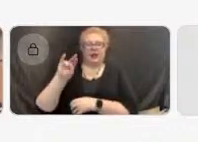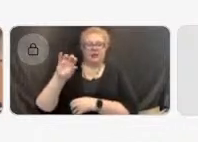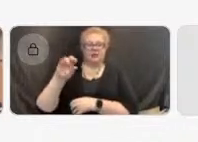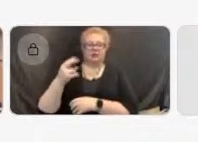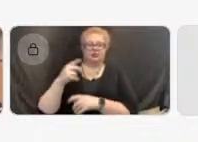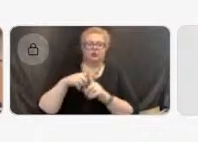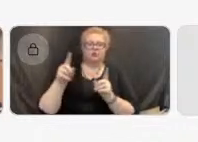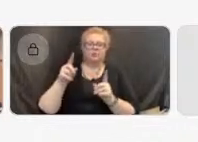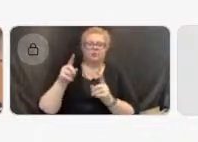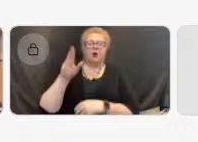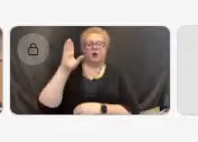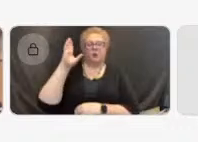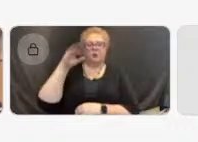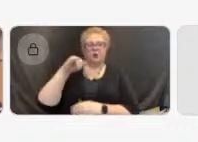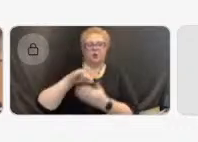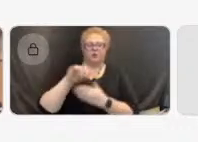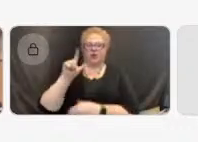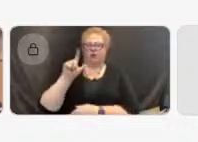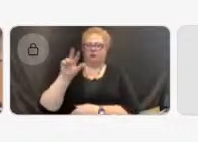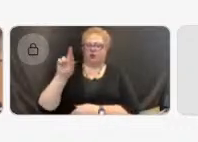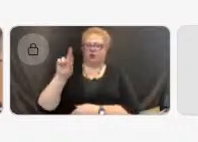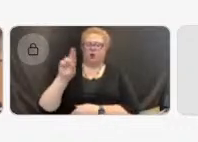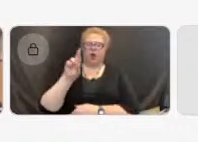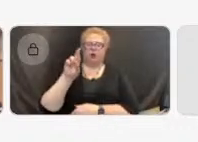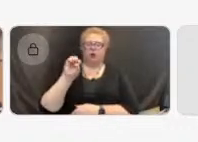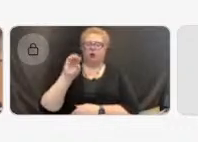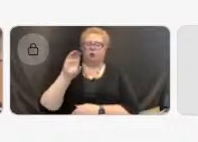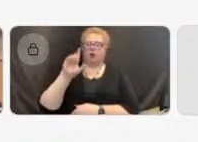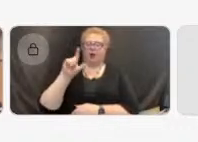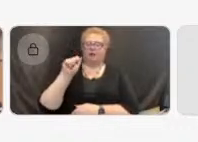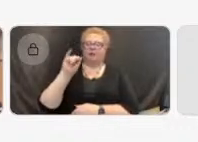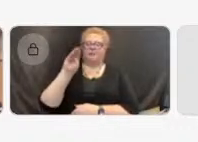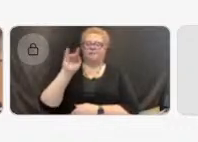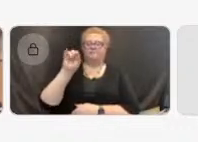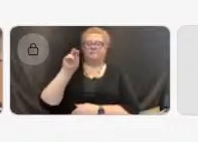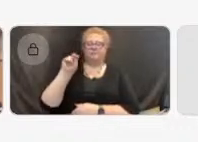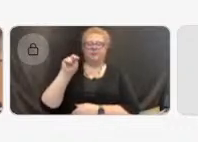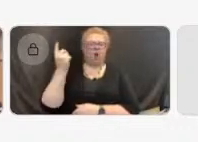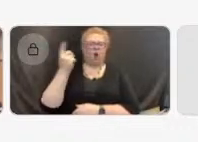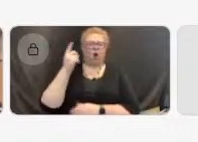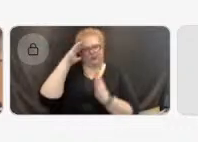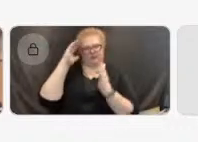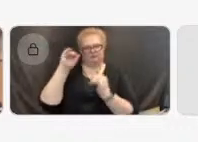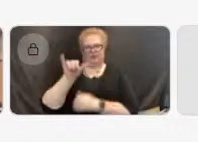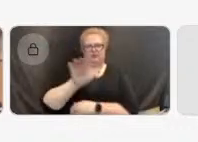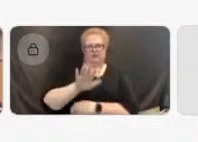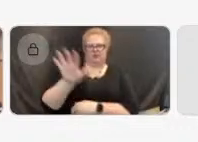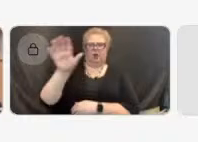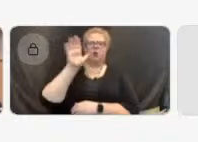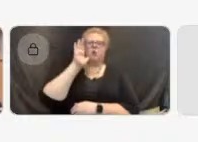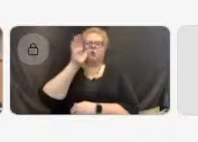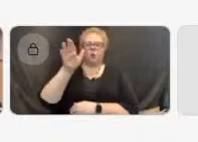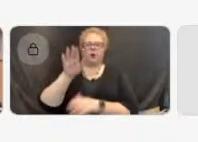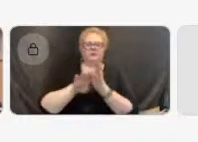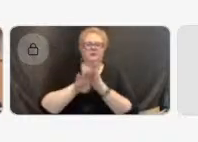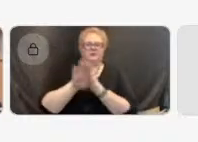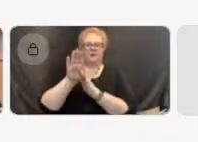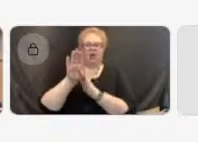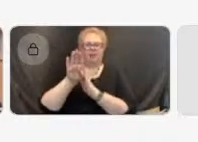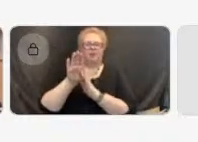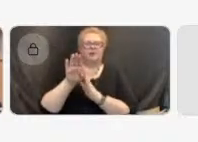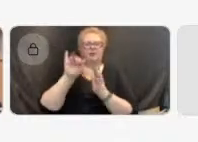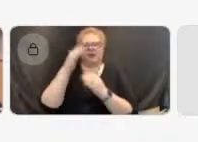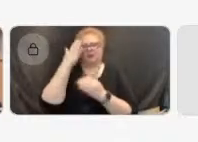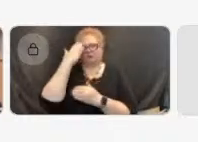always expected that this area would develop. And that's why the oversized line has been extended up through Eagle Hill. We're going